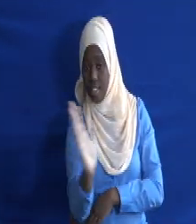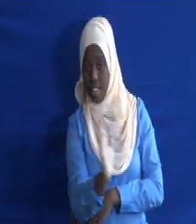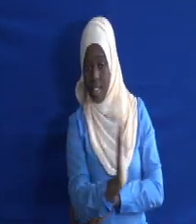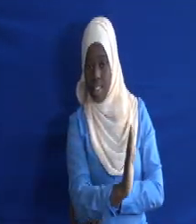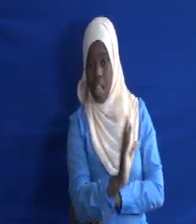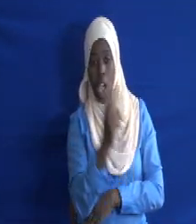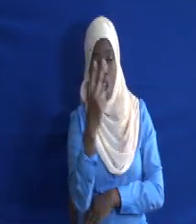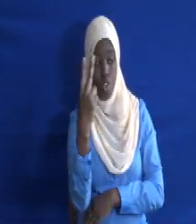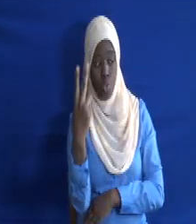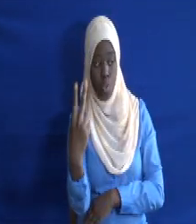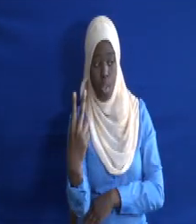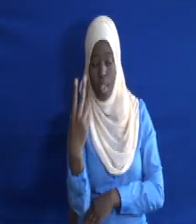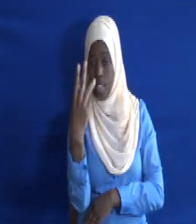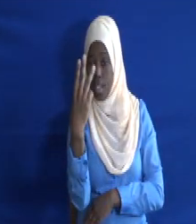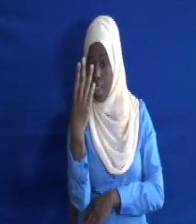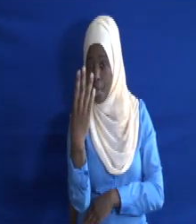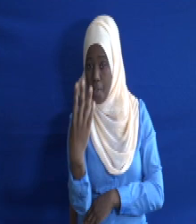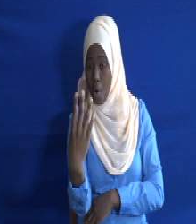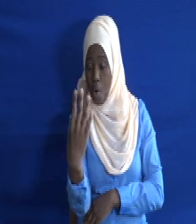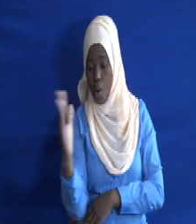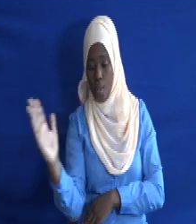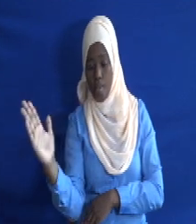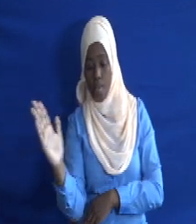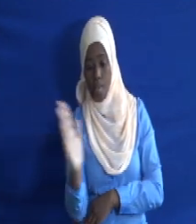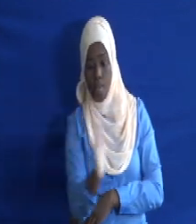Then 24.